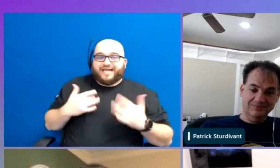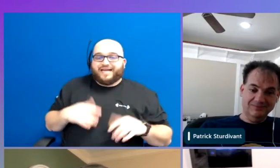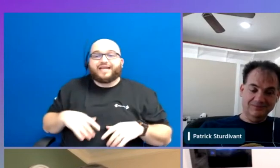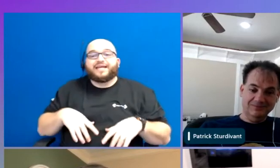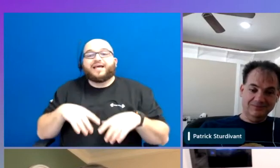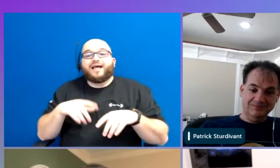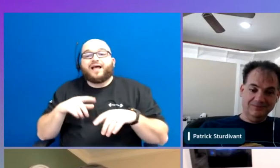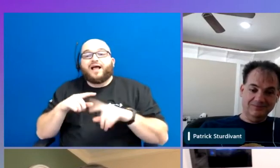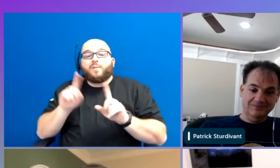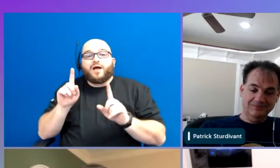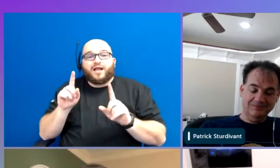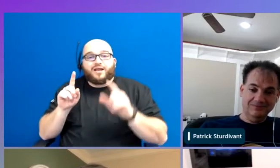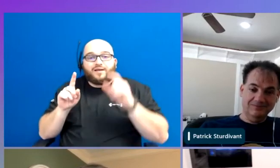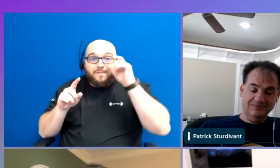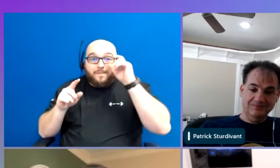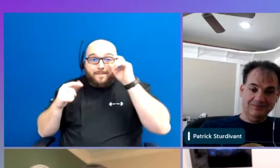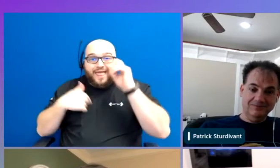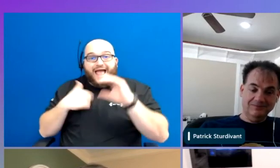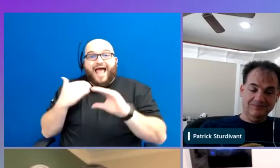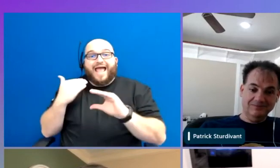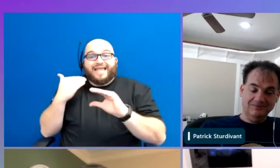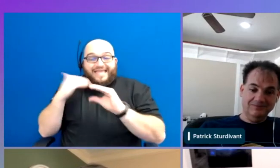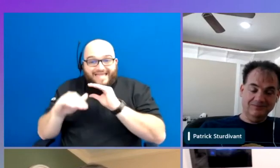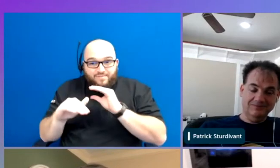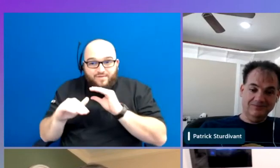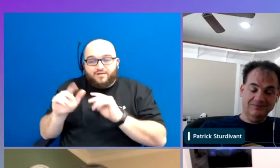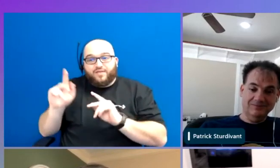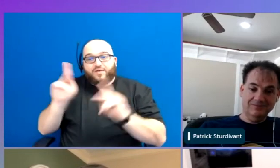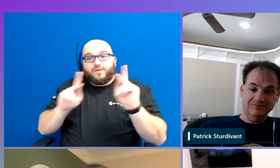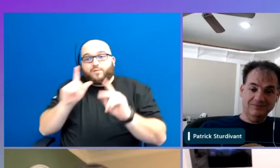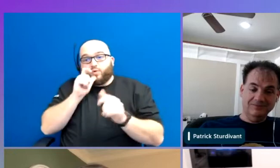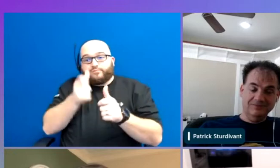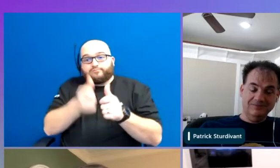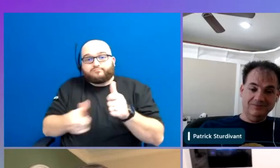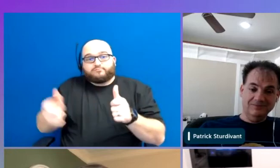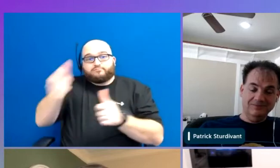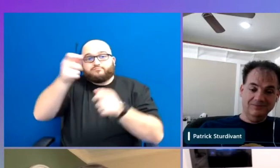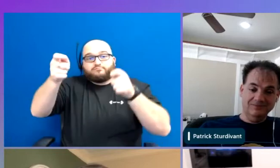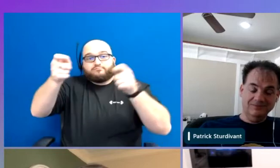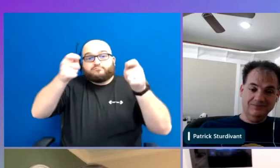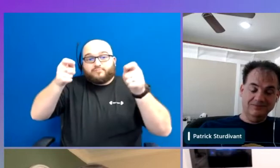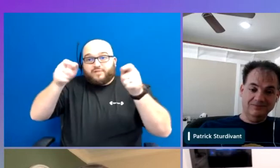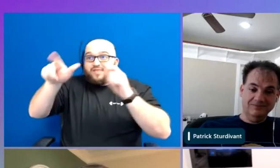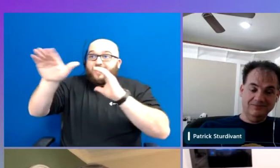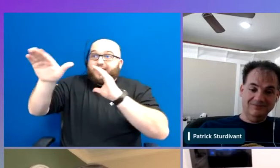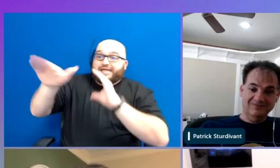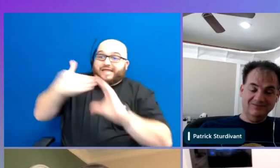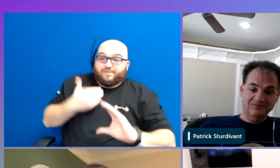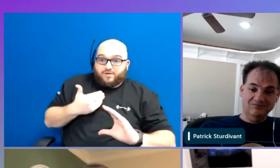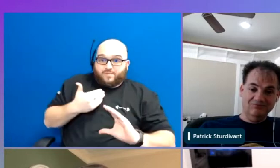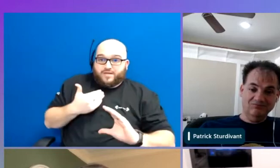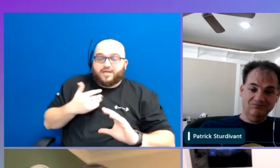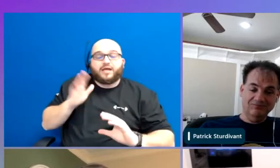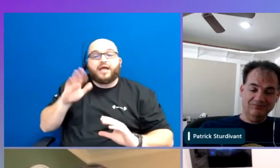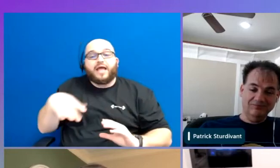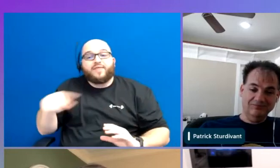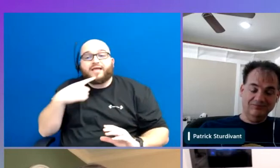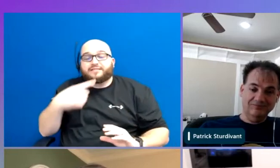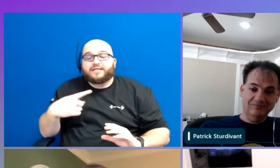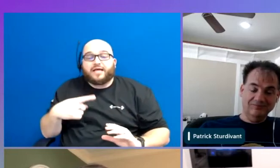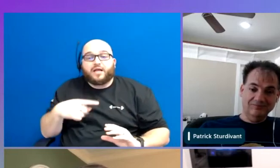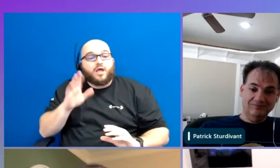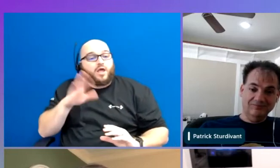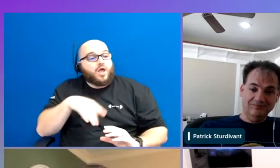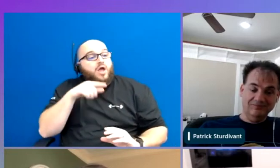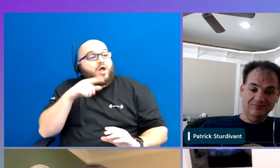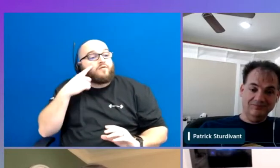But so I emailed the people in charge of this, and I got an email back, and it said, you have to,